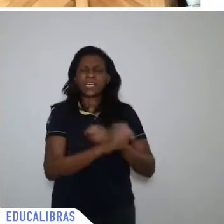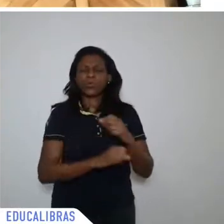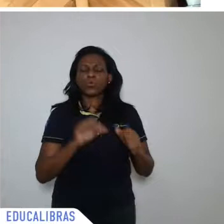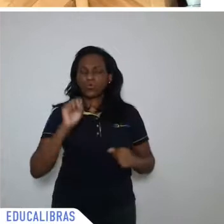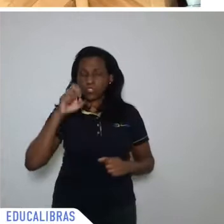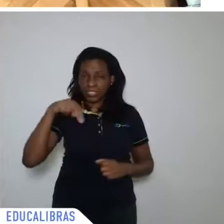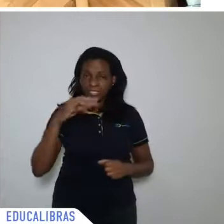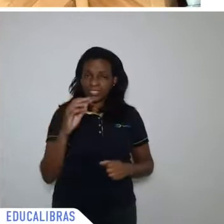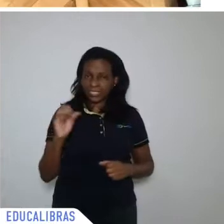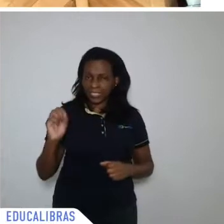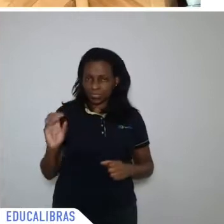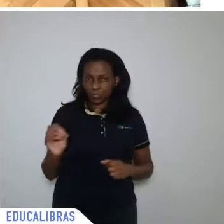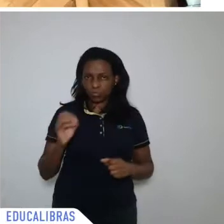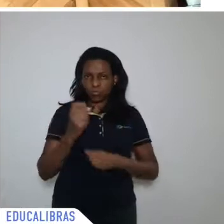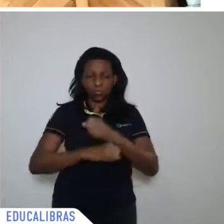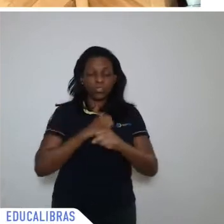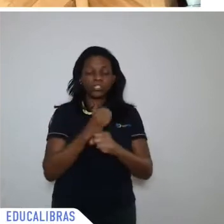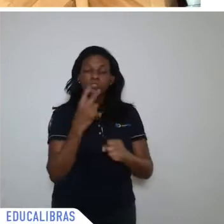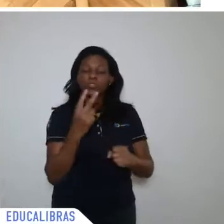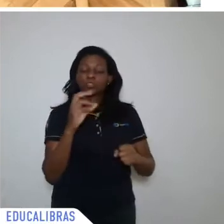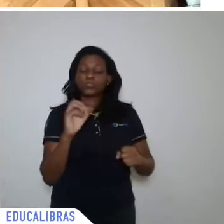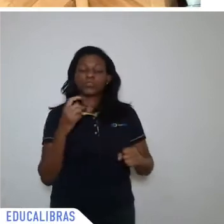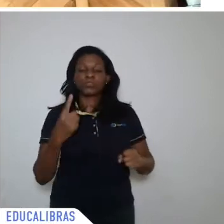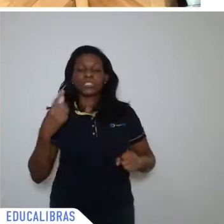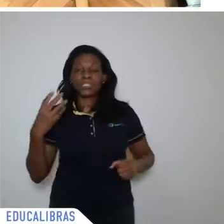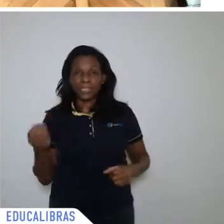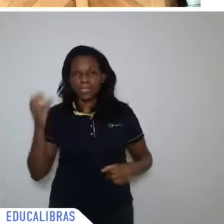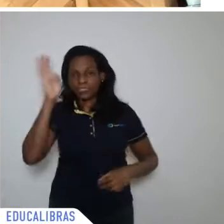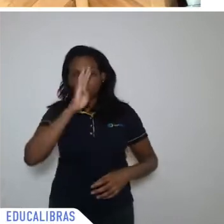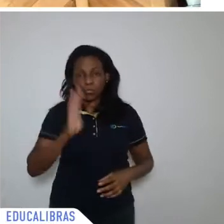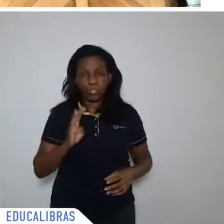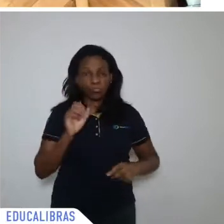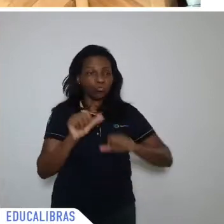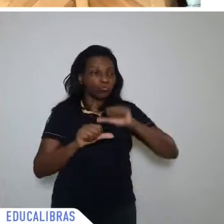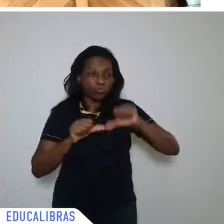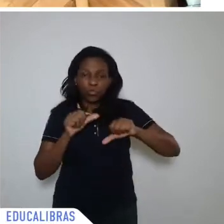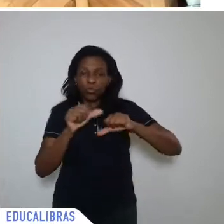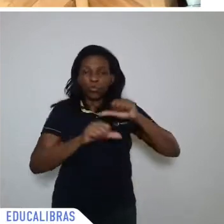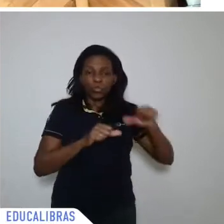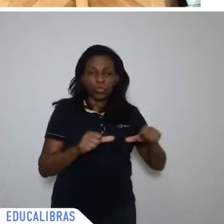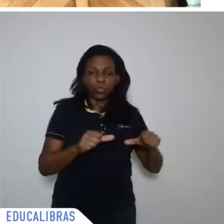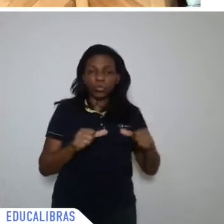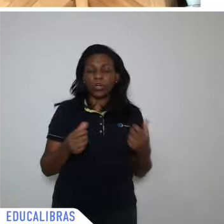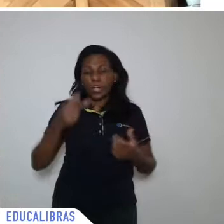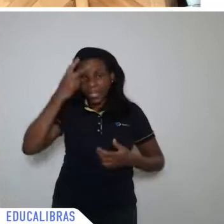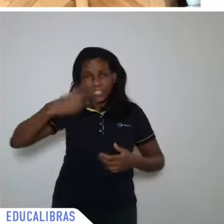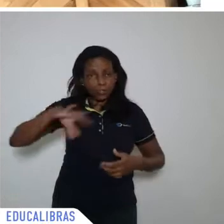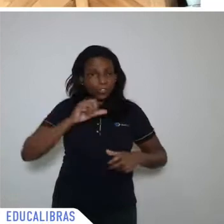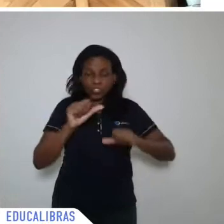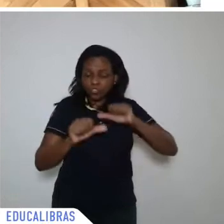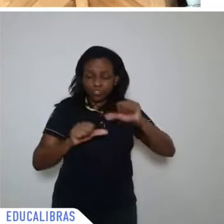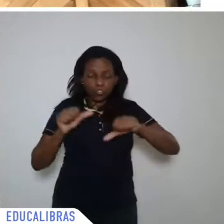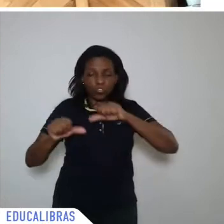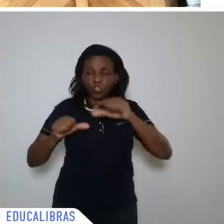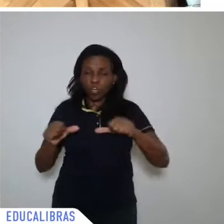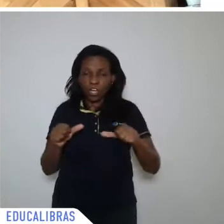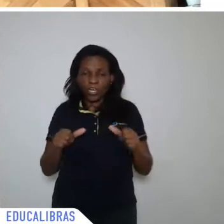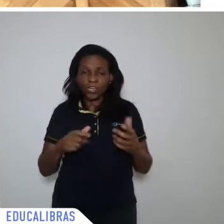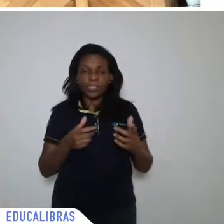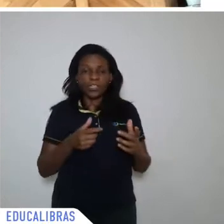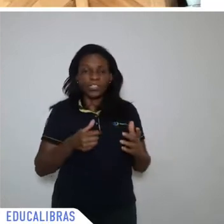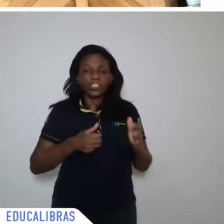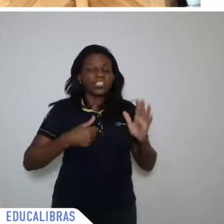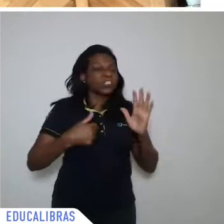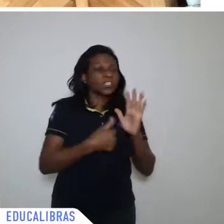2010 census, in one decade, Brazil has changed their regimes. People have changed